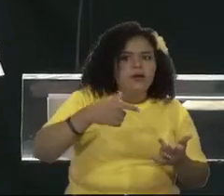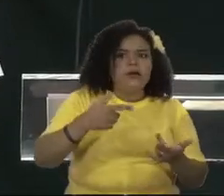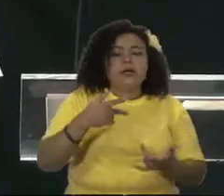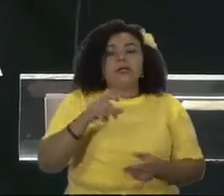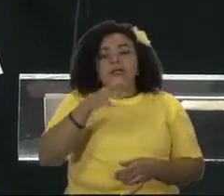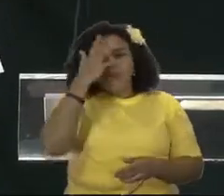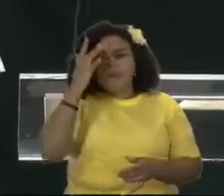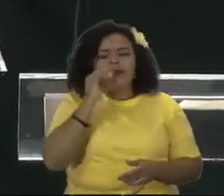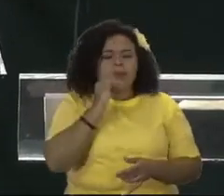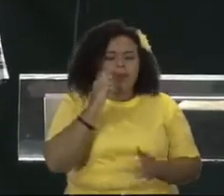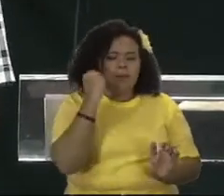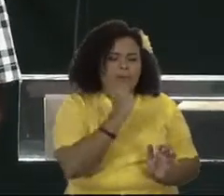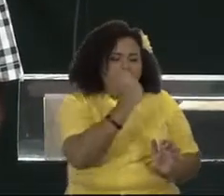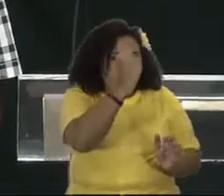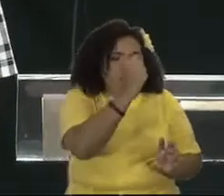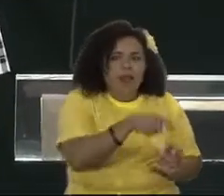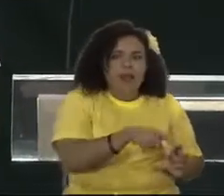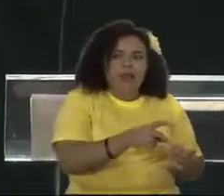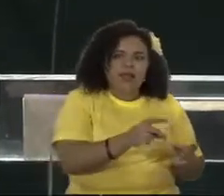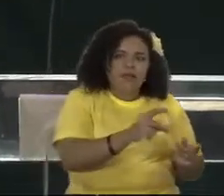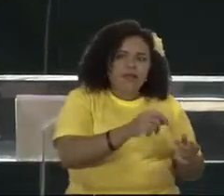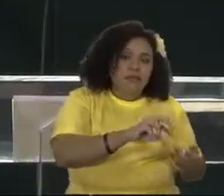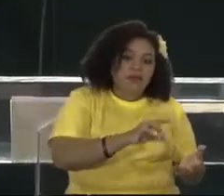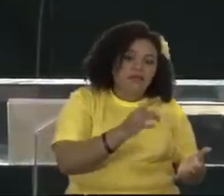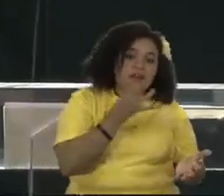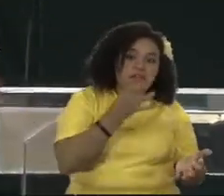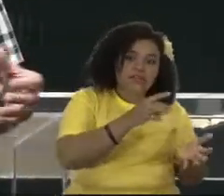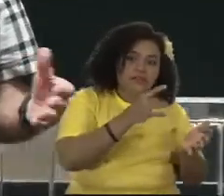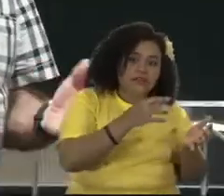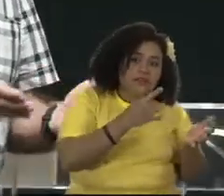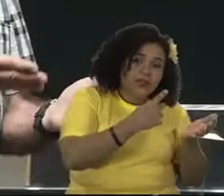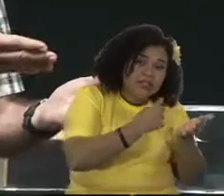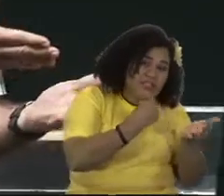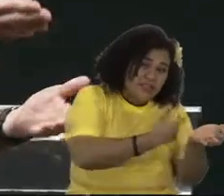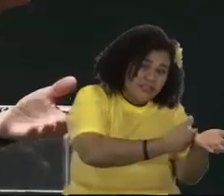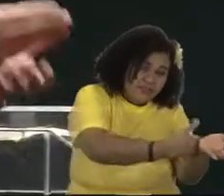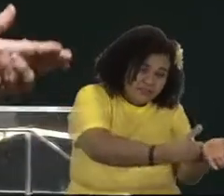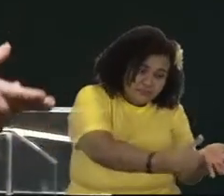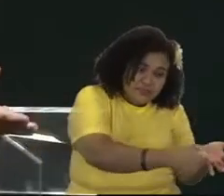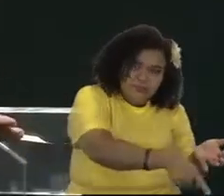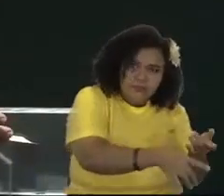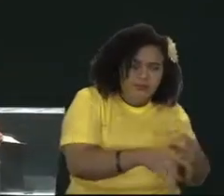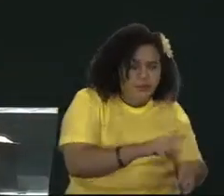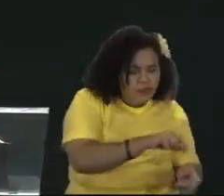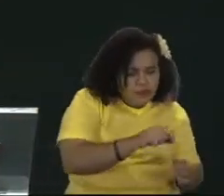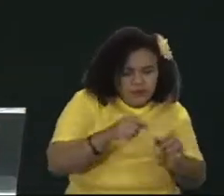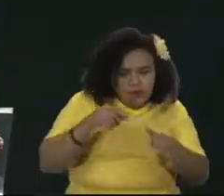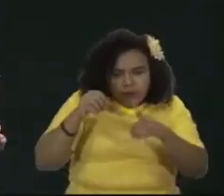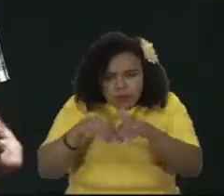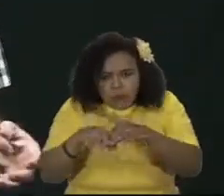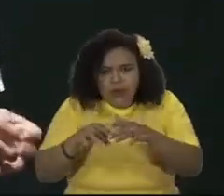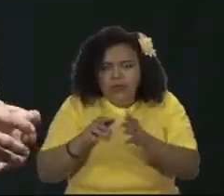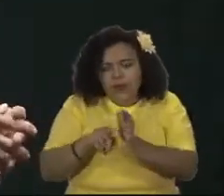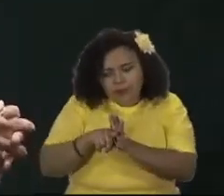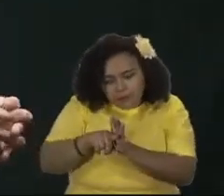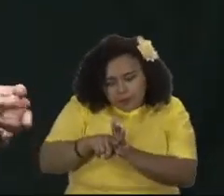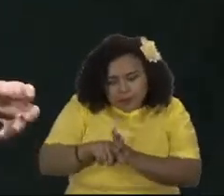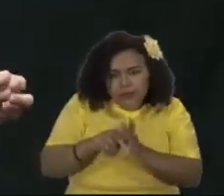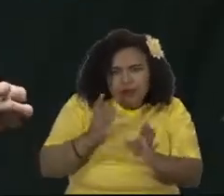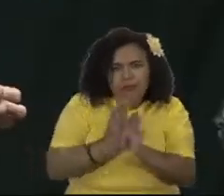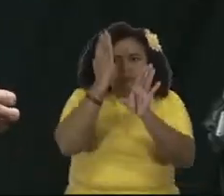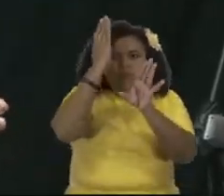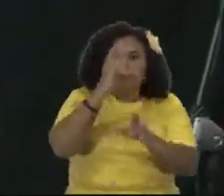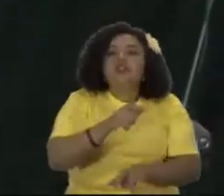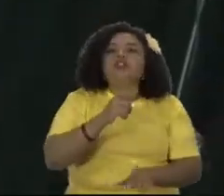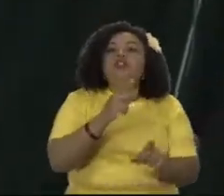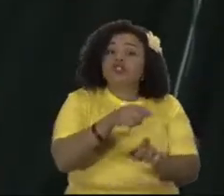and such as crimes that has been made 40 years ago. And because of the DNA, the